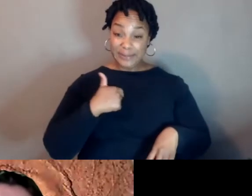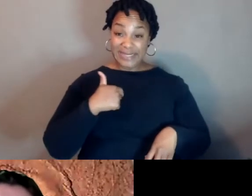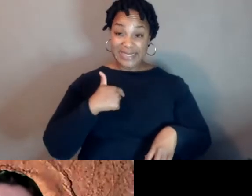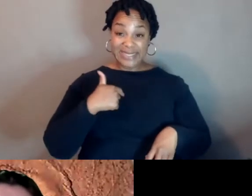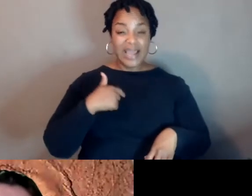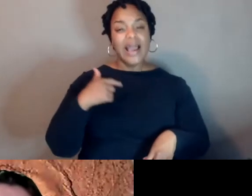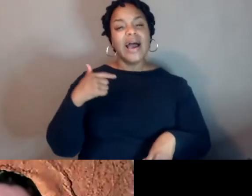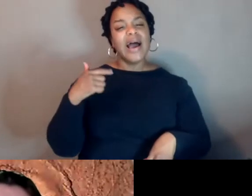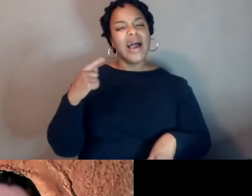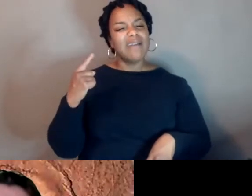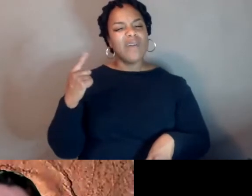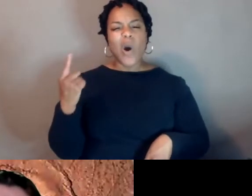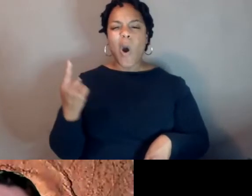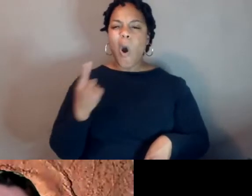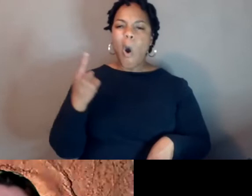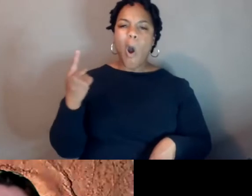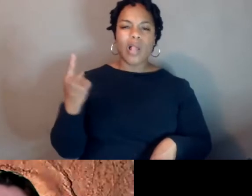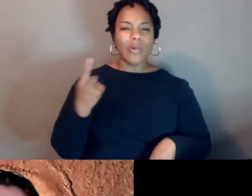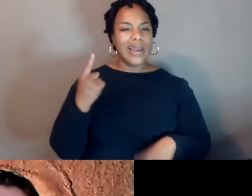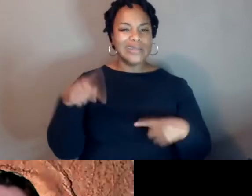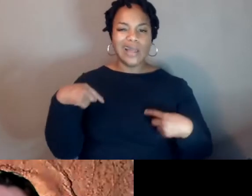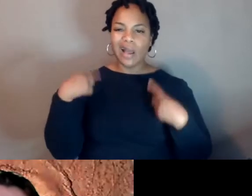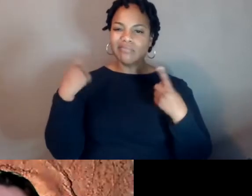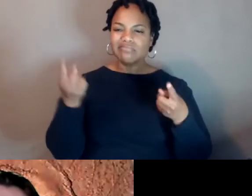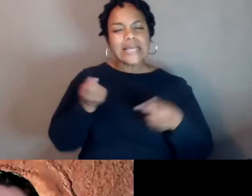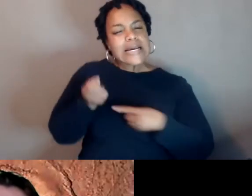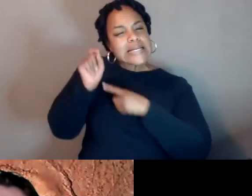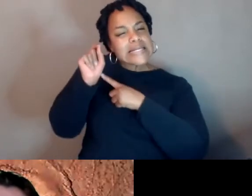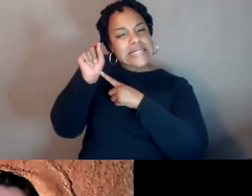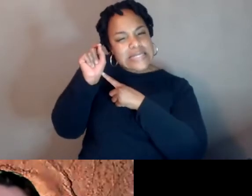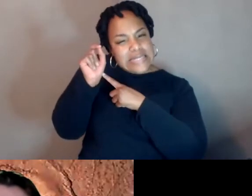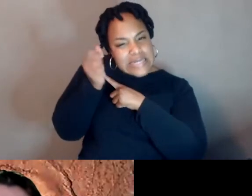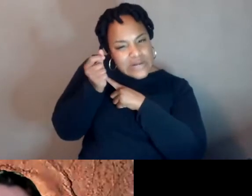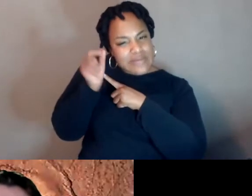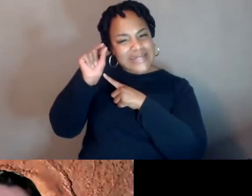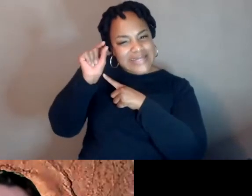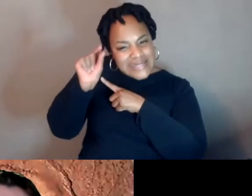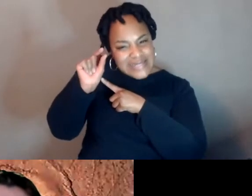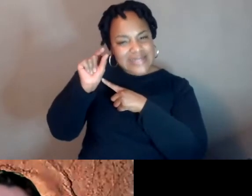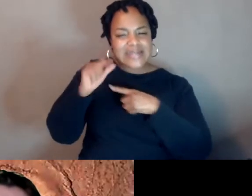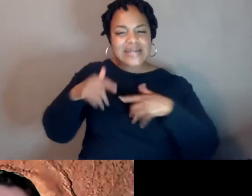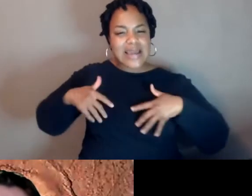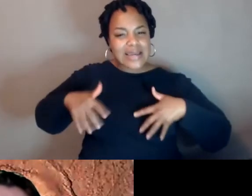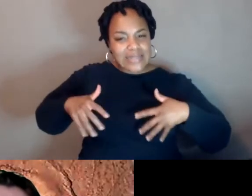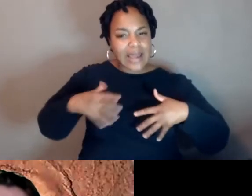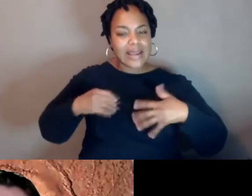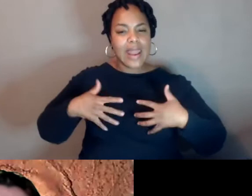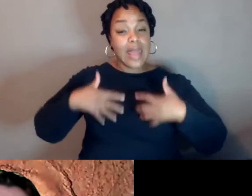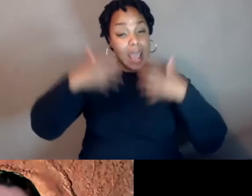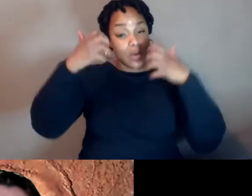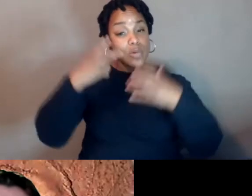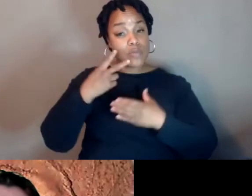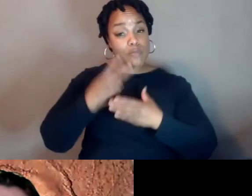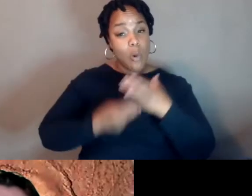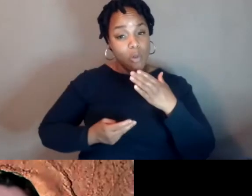a little bit of anxiety and anger, which those have propelled me